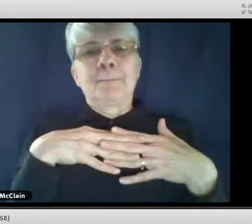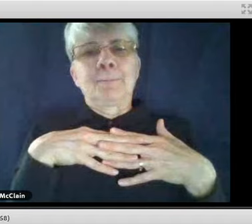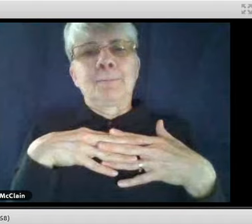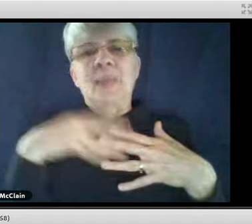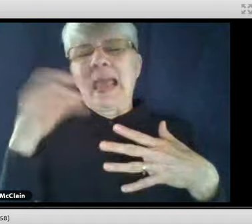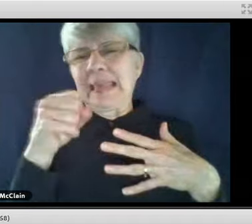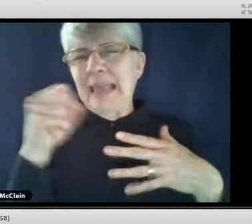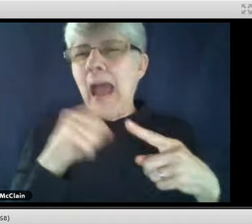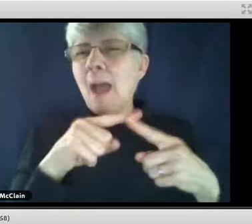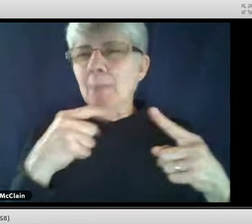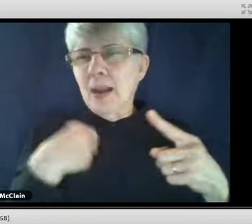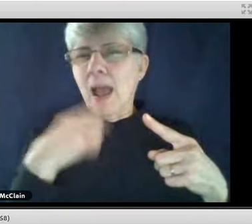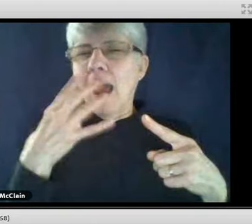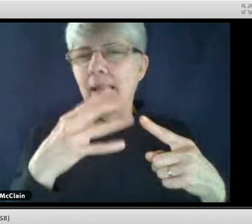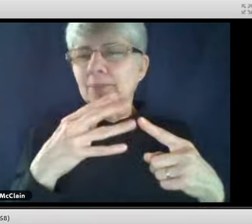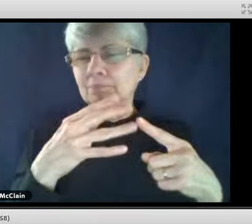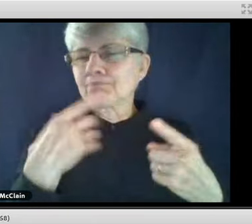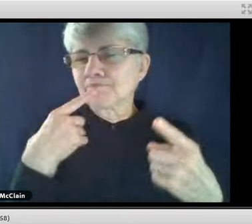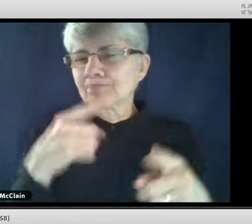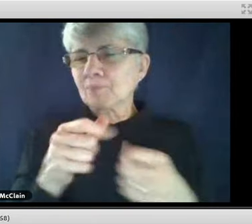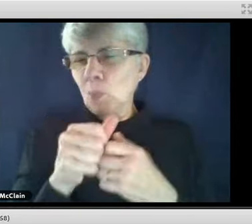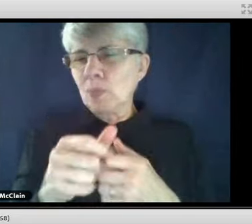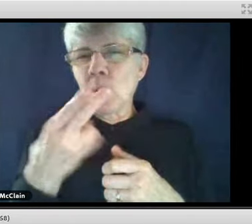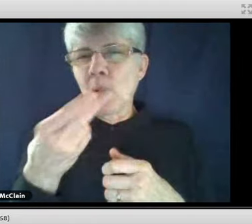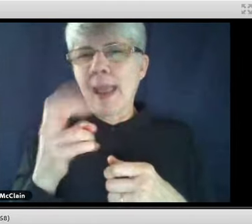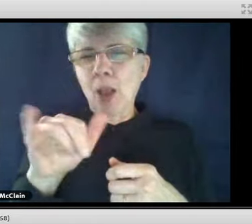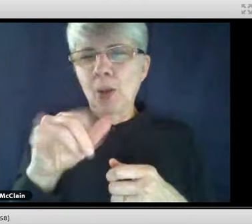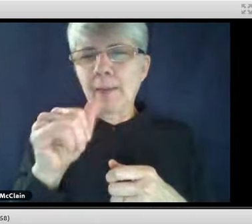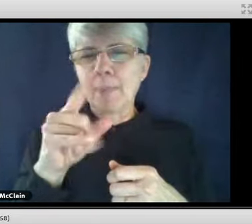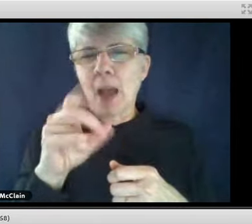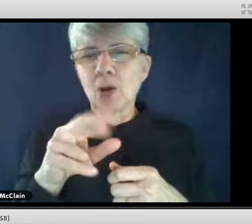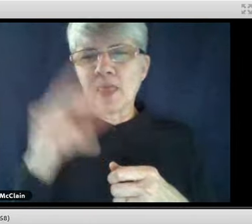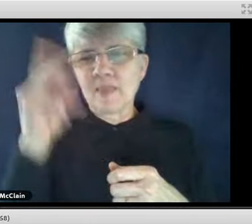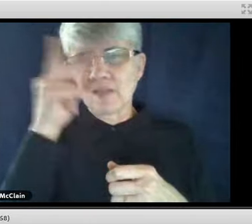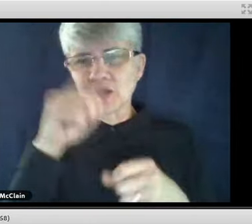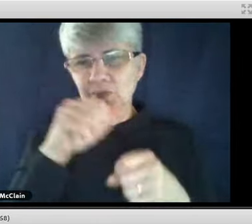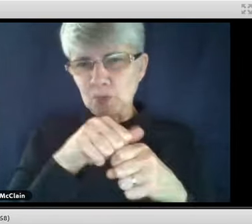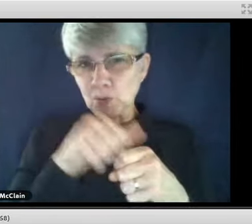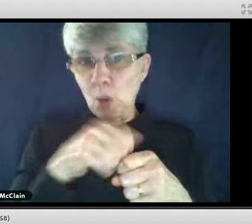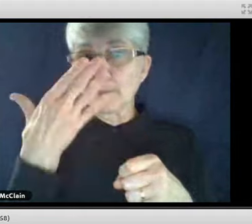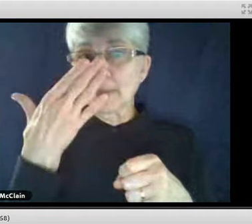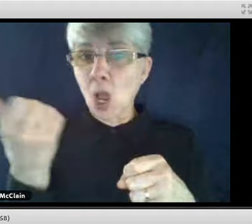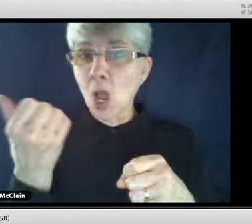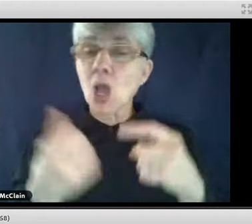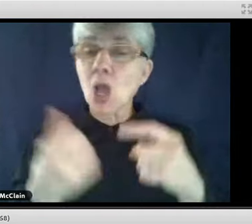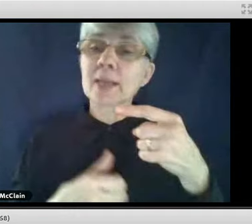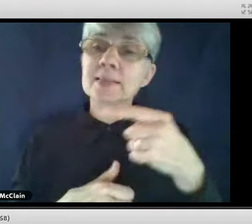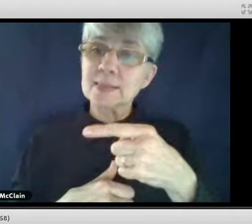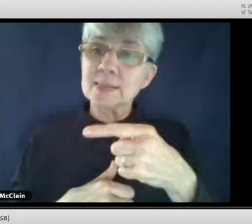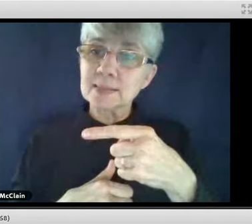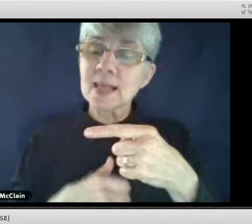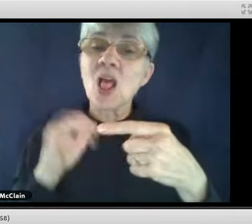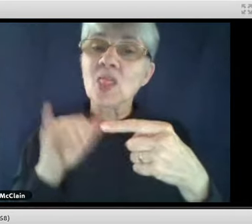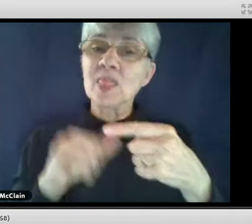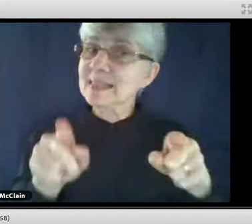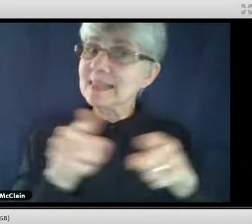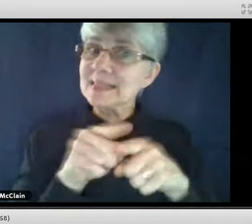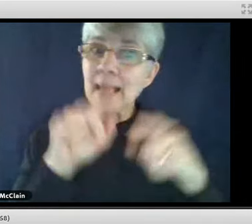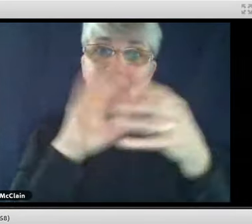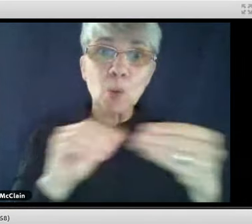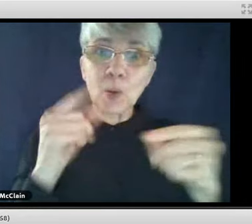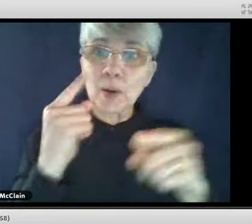yeah, but I'm going with you all who said Harry Potter and the Philosopher's Stone because this is the same story,